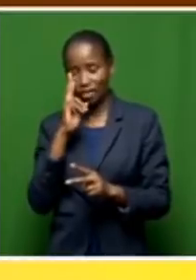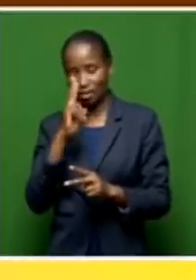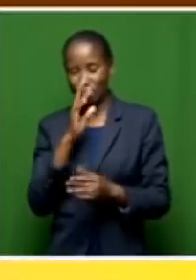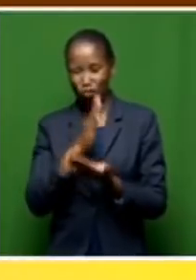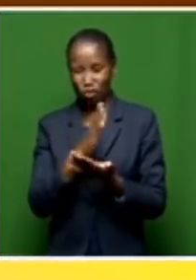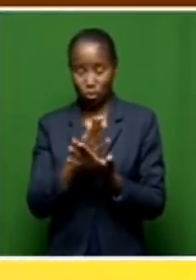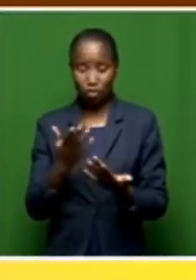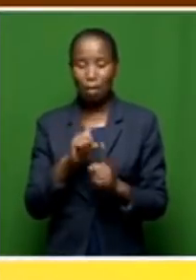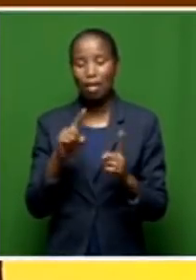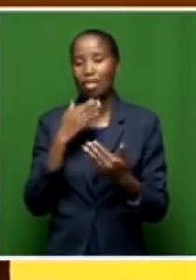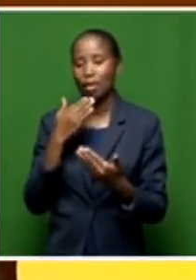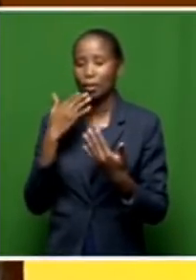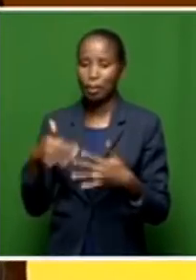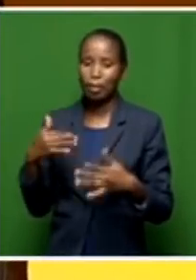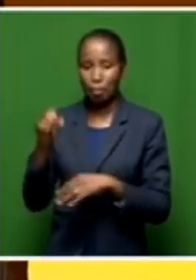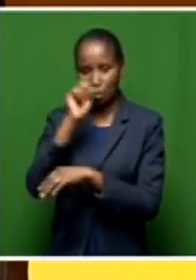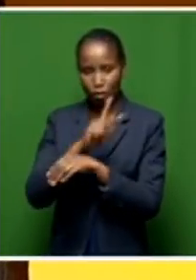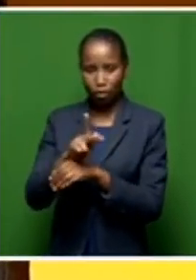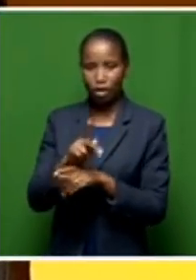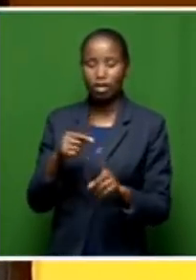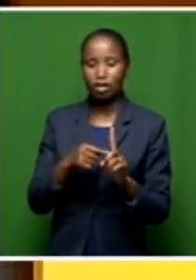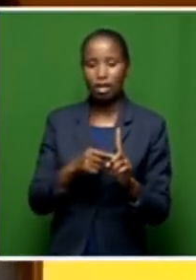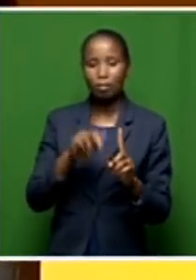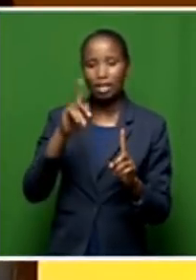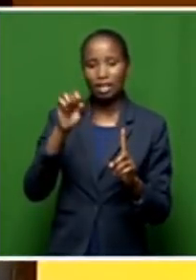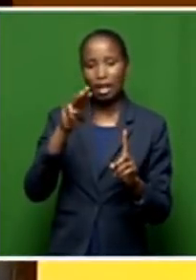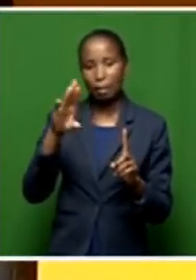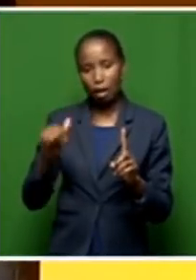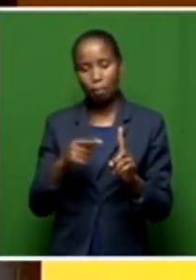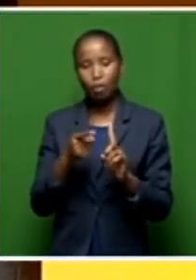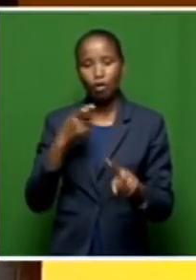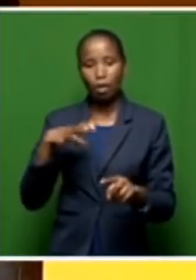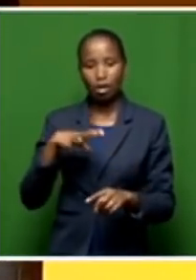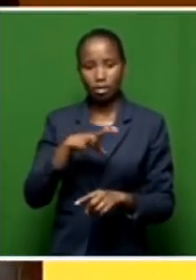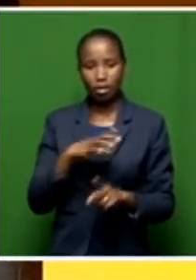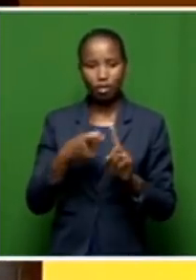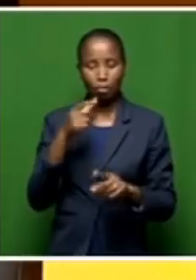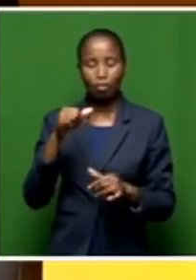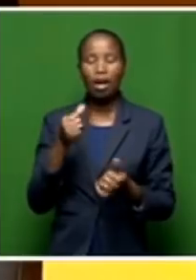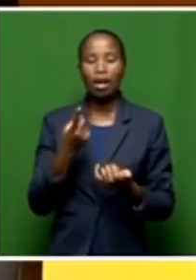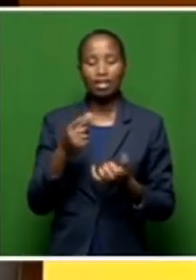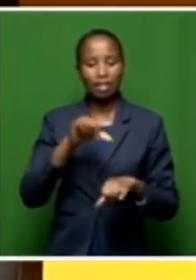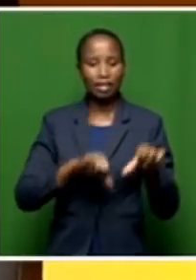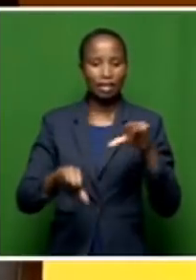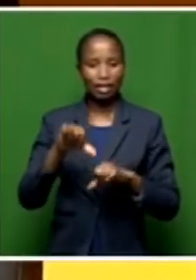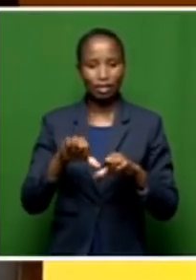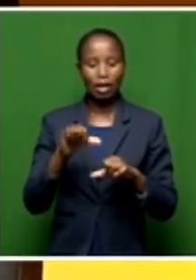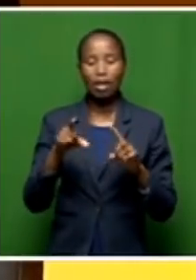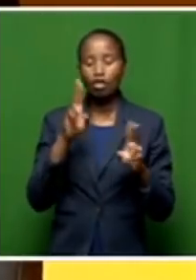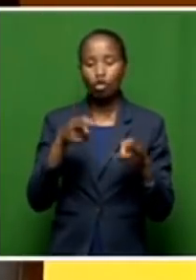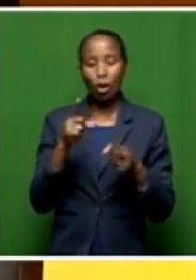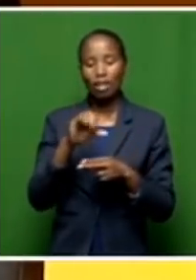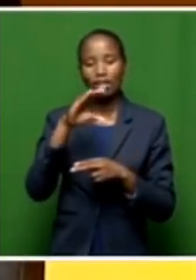Debba from the Council of Scientific and Industrial Research, that's the CSIR, and just giving us some of